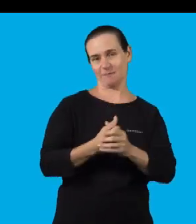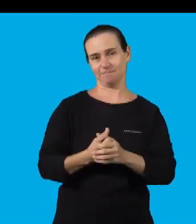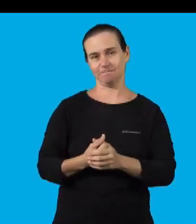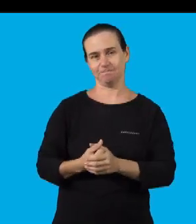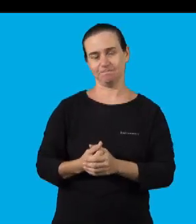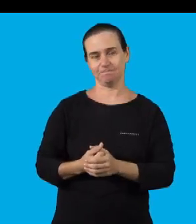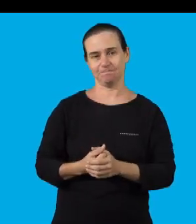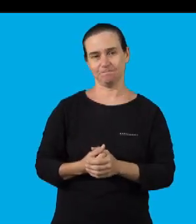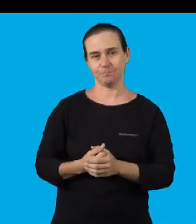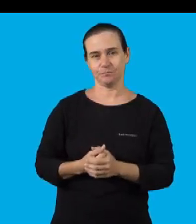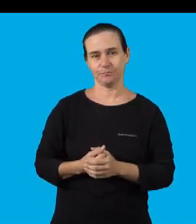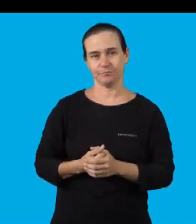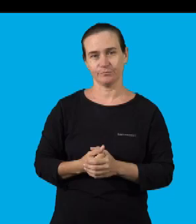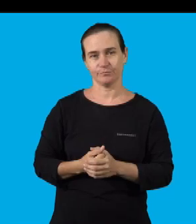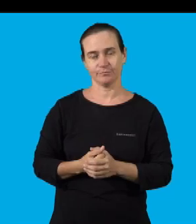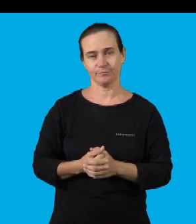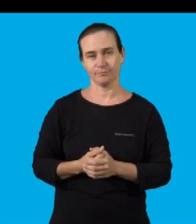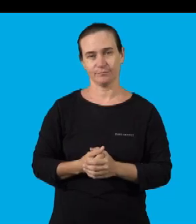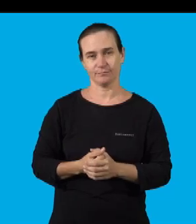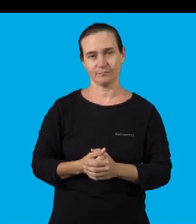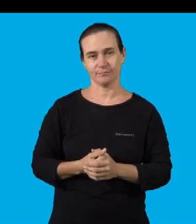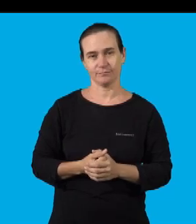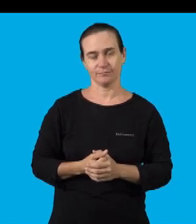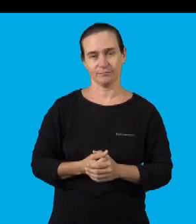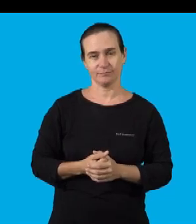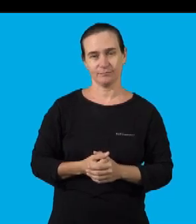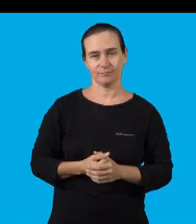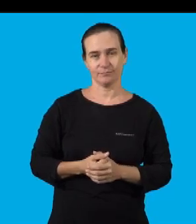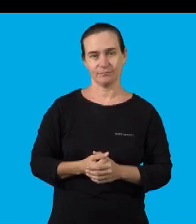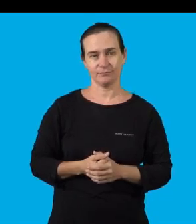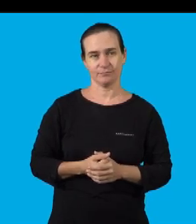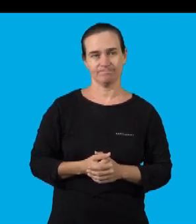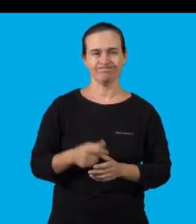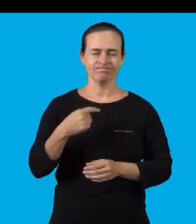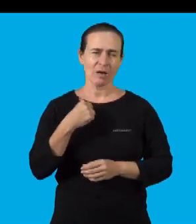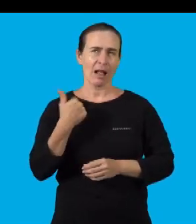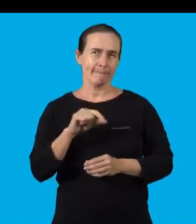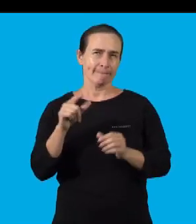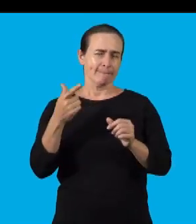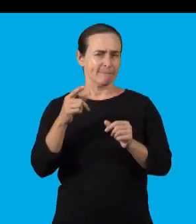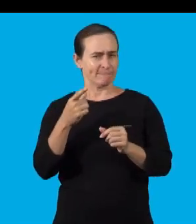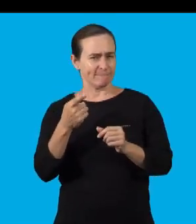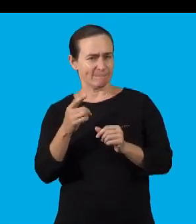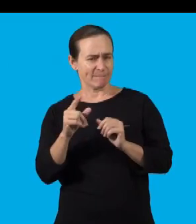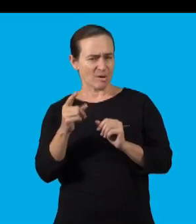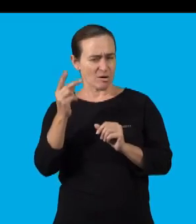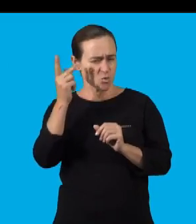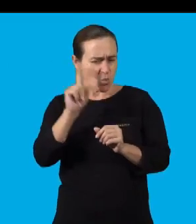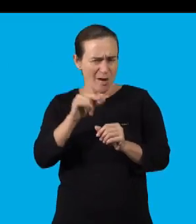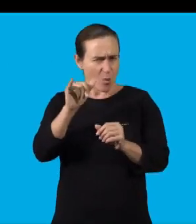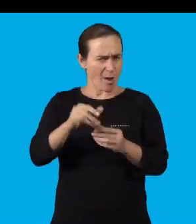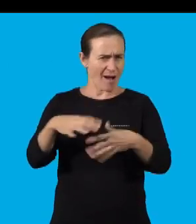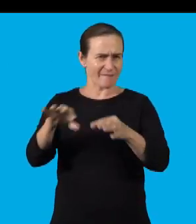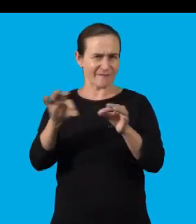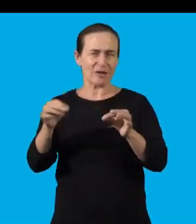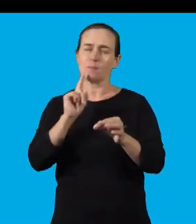0. So when we are going to find the y value of the coordinates of A, we need to